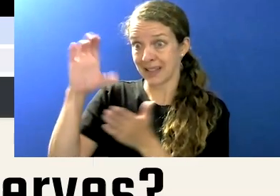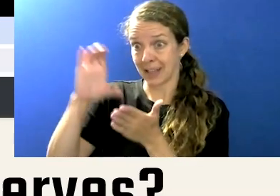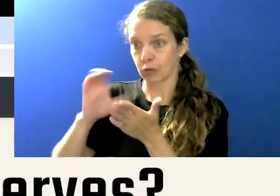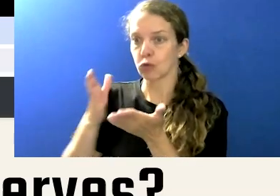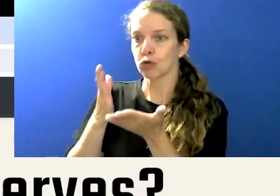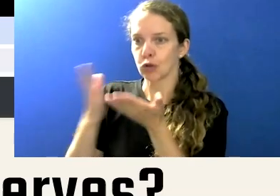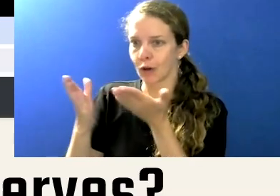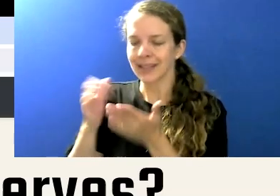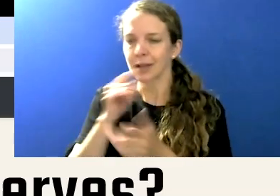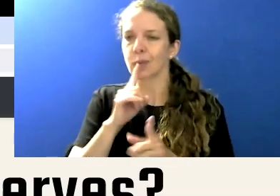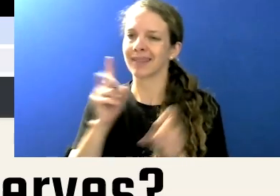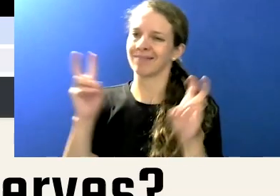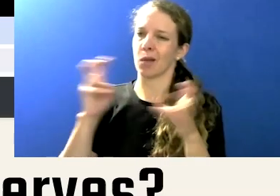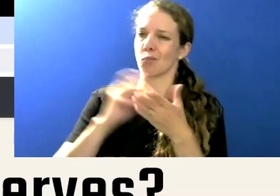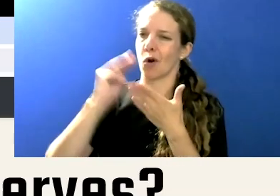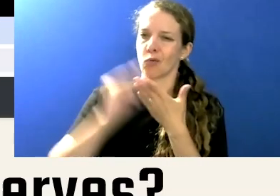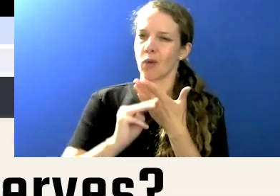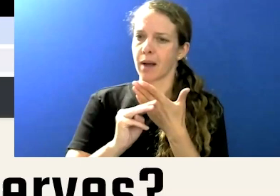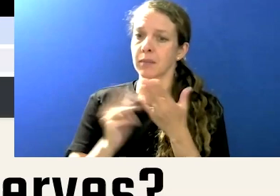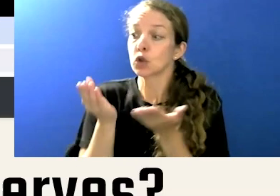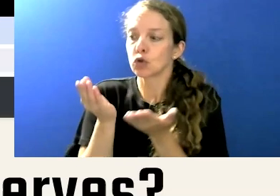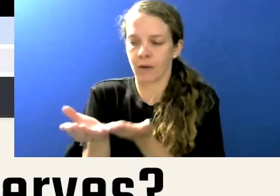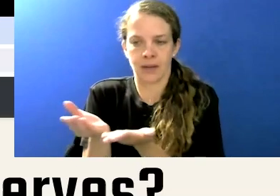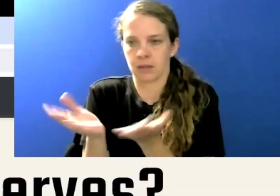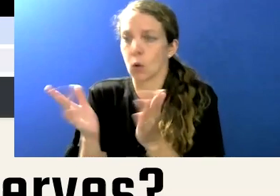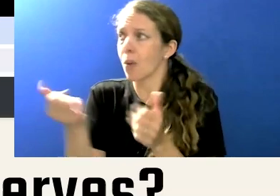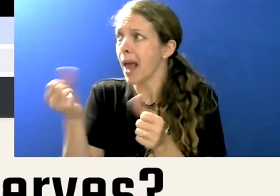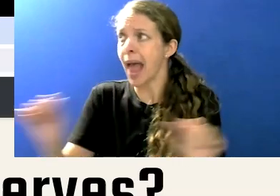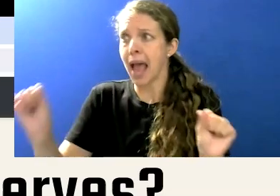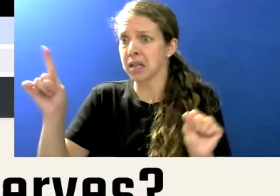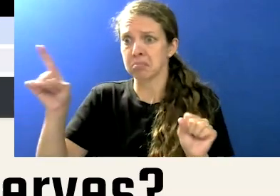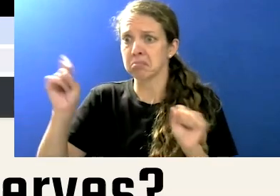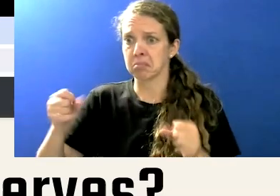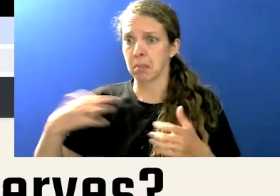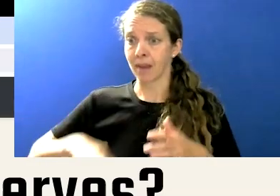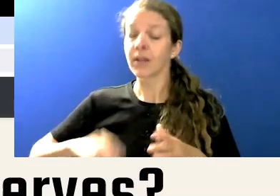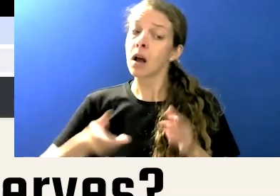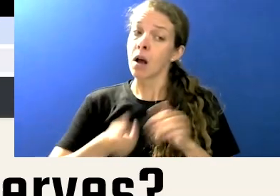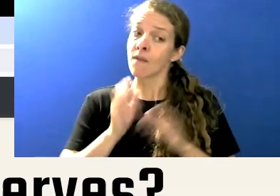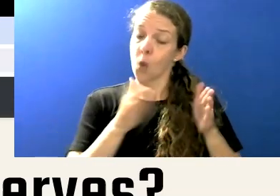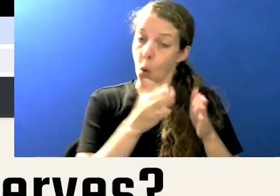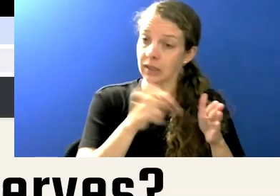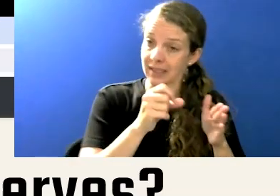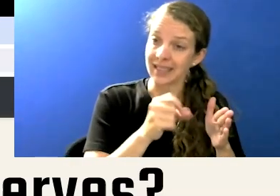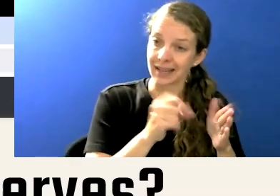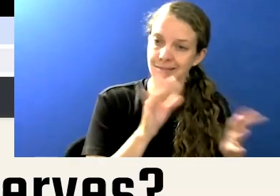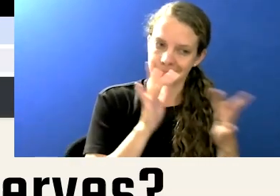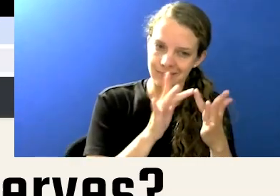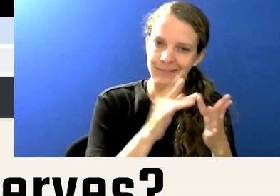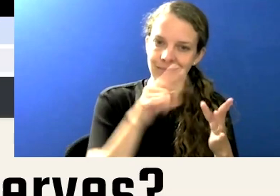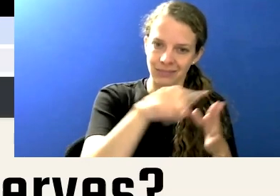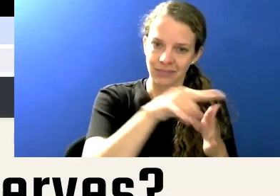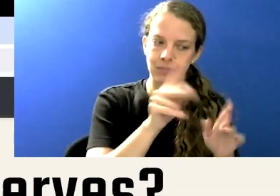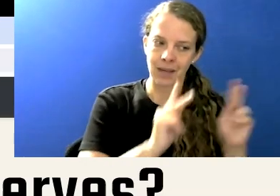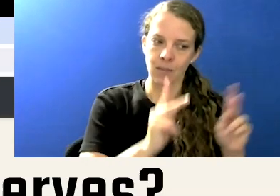it's not a program. So anybody can benefit from the Dream Center. Yes, our main focus is to reach out and to help the